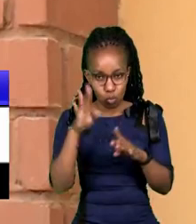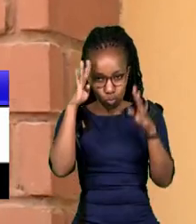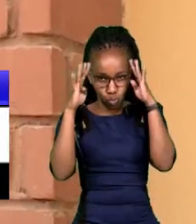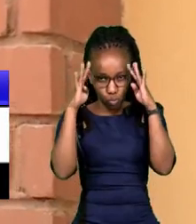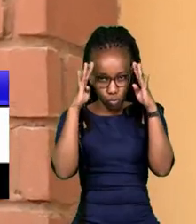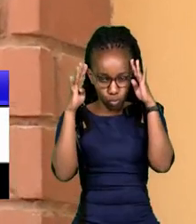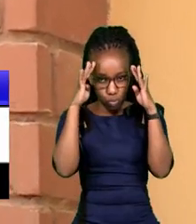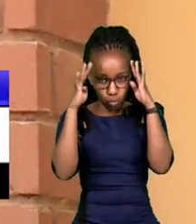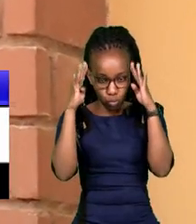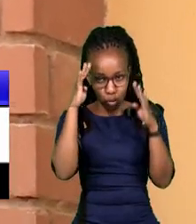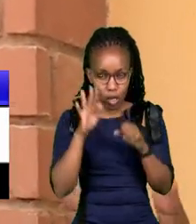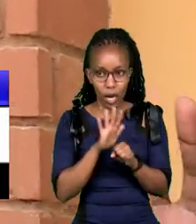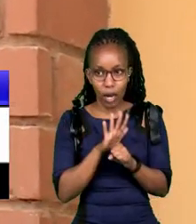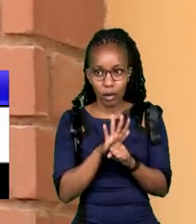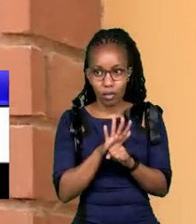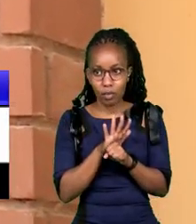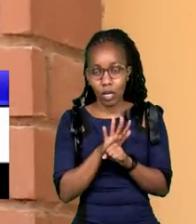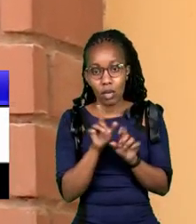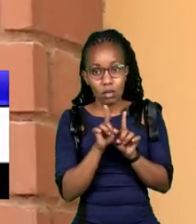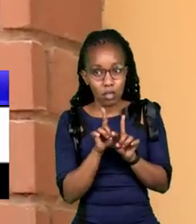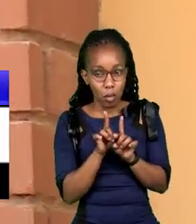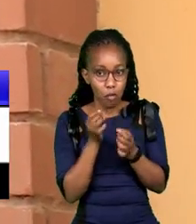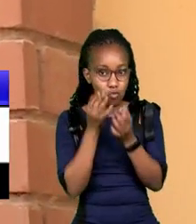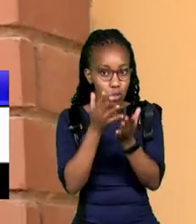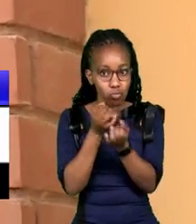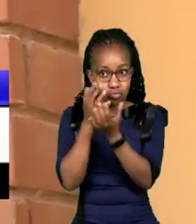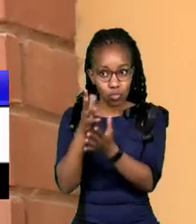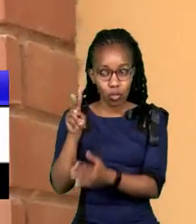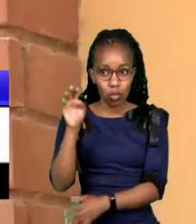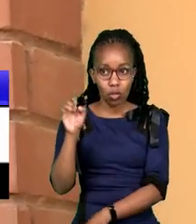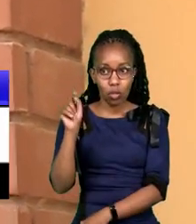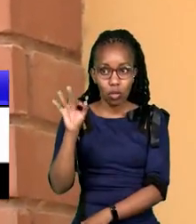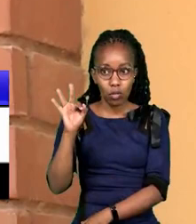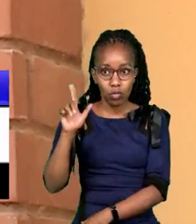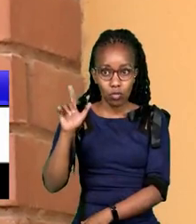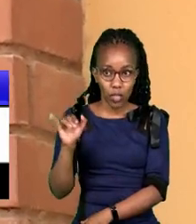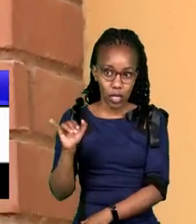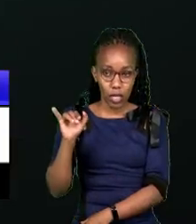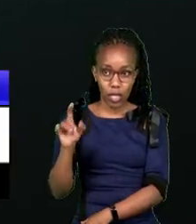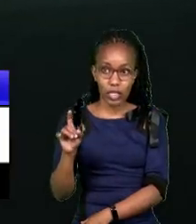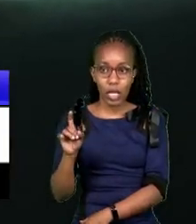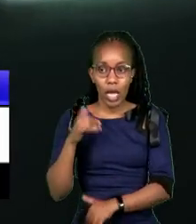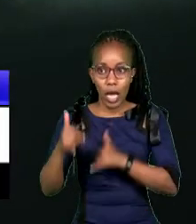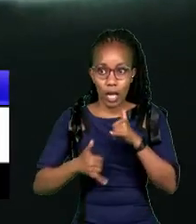who will put out creative content for Netflix to be enjoyed by the viewers.